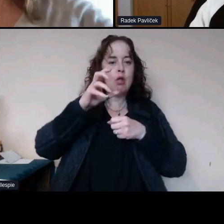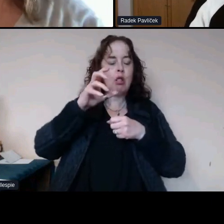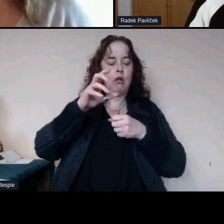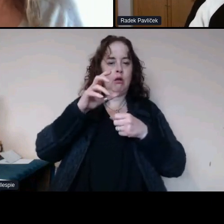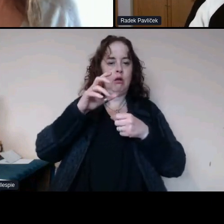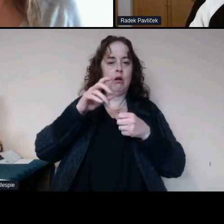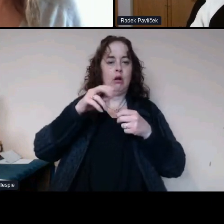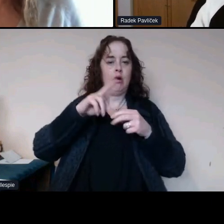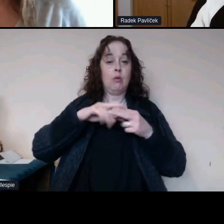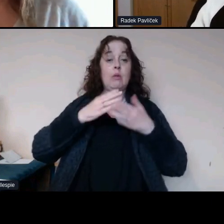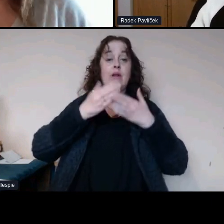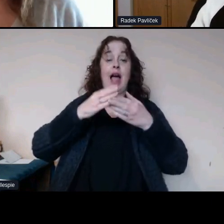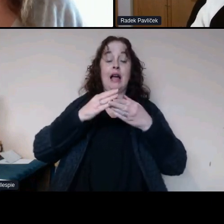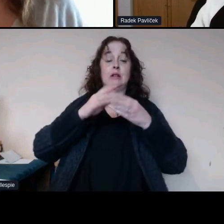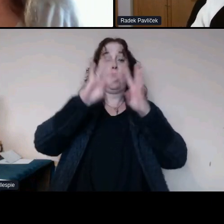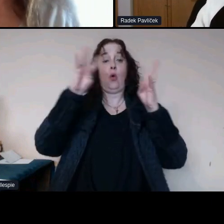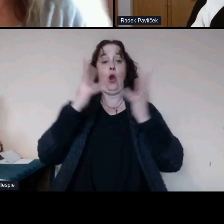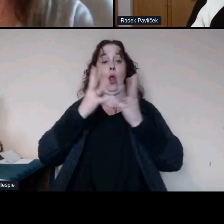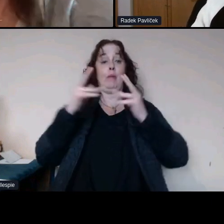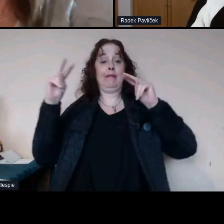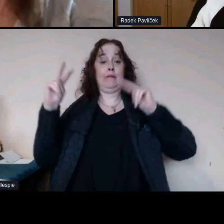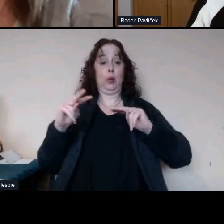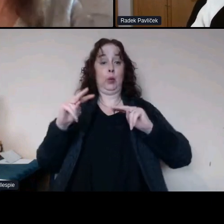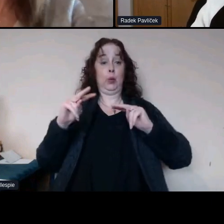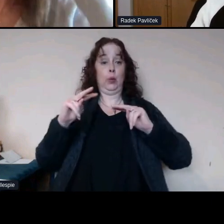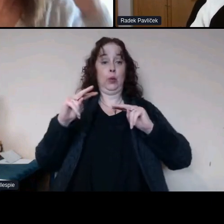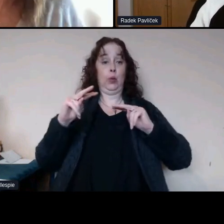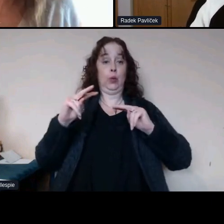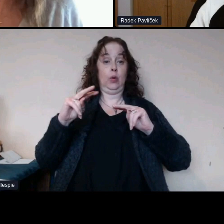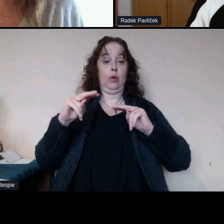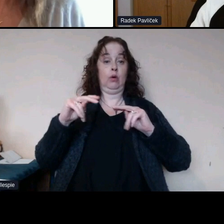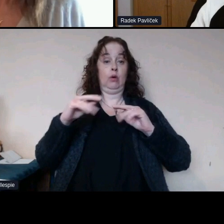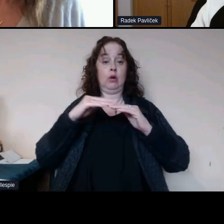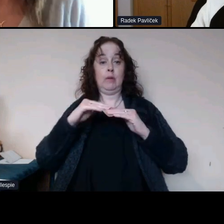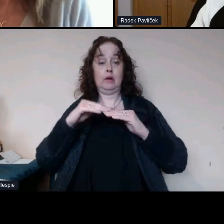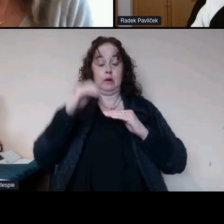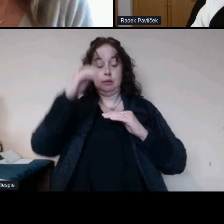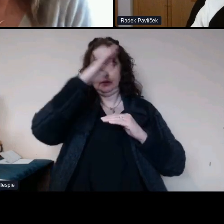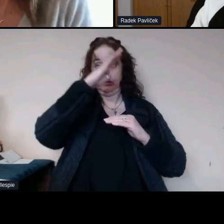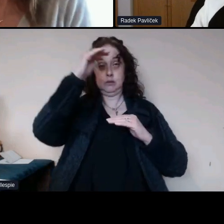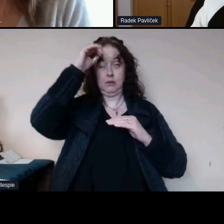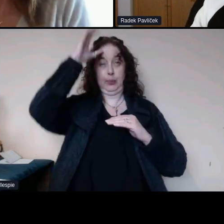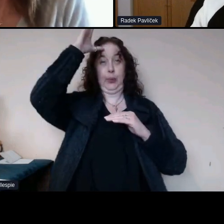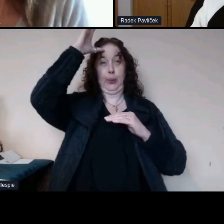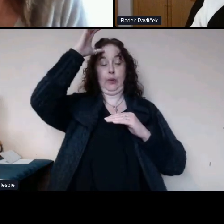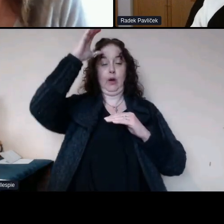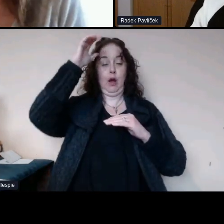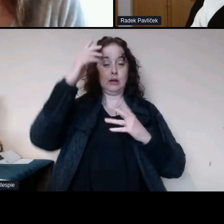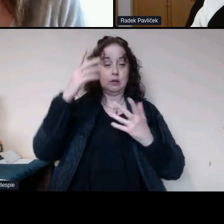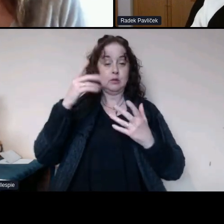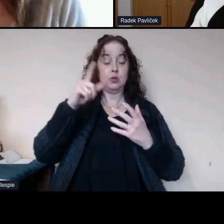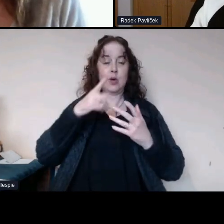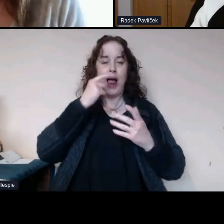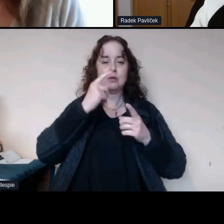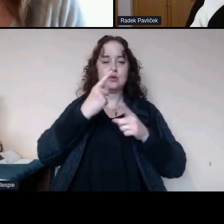we provide the global view of this and the kind of elite of international experts, but you can also talk about specific